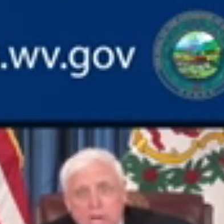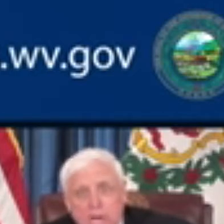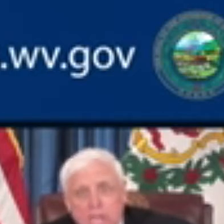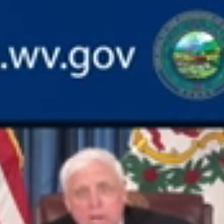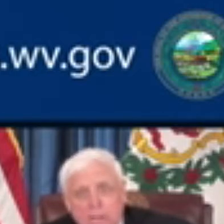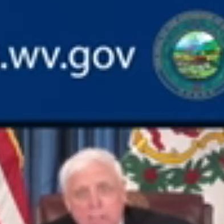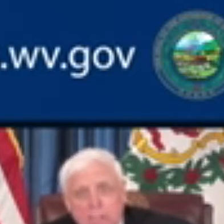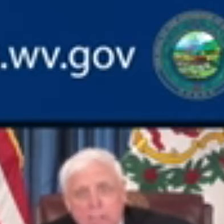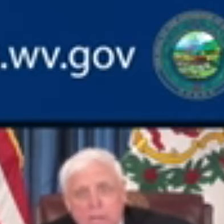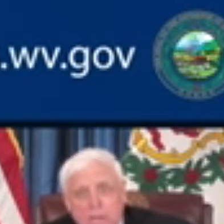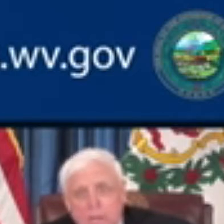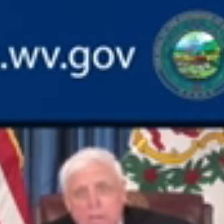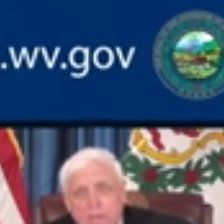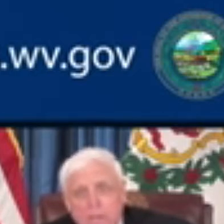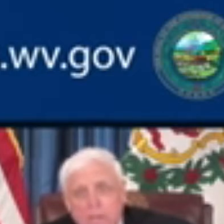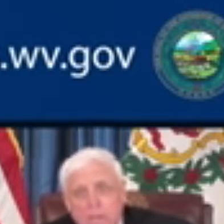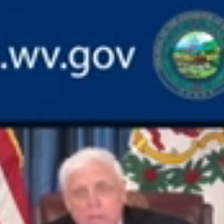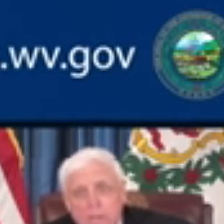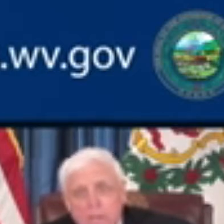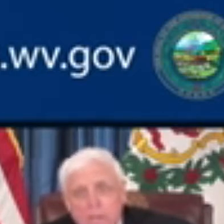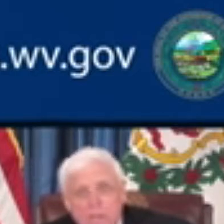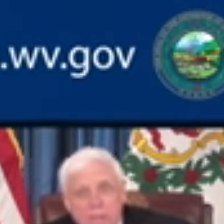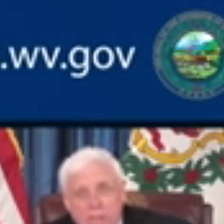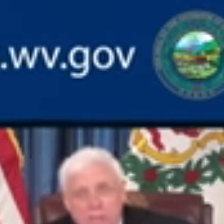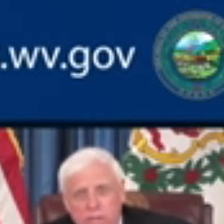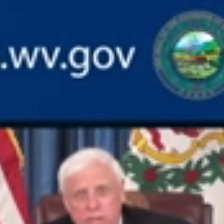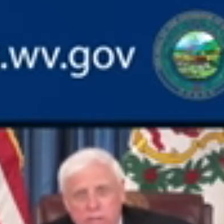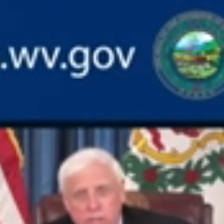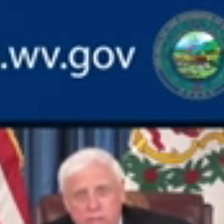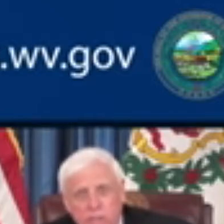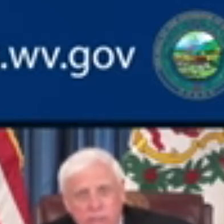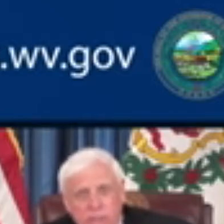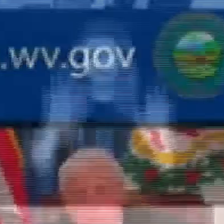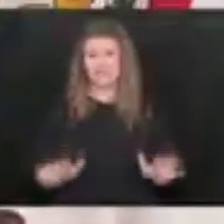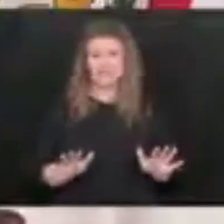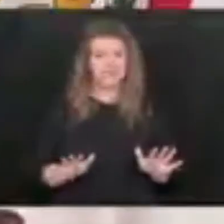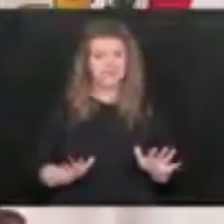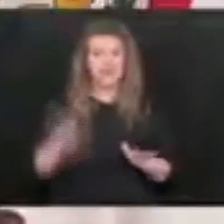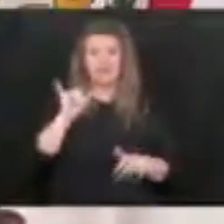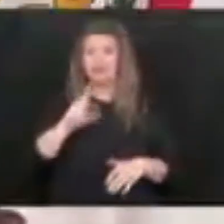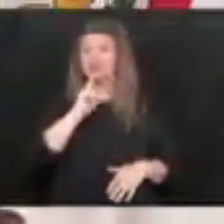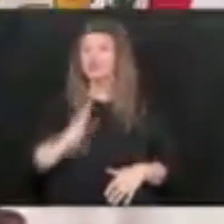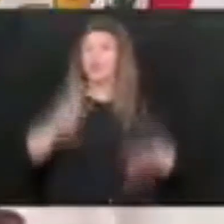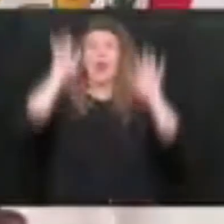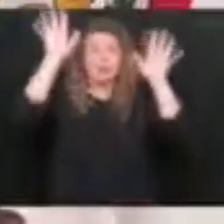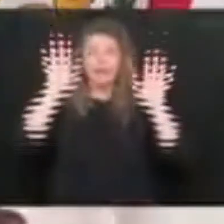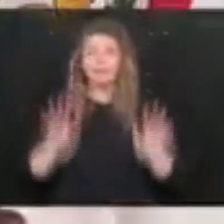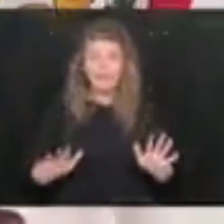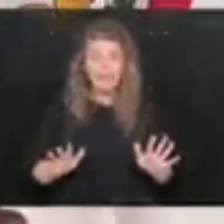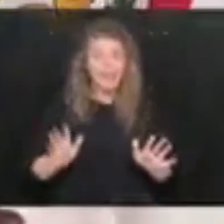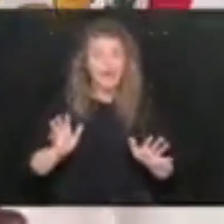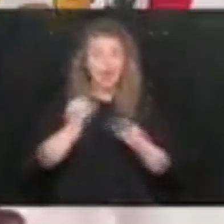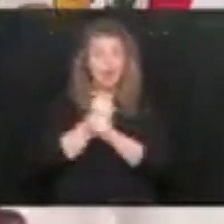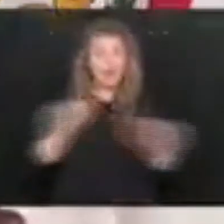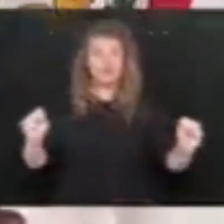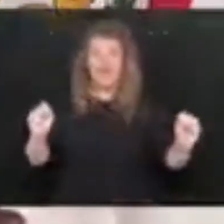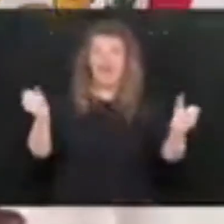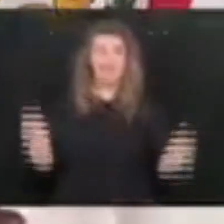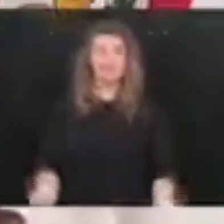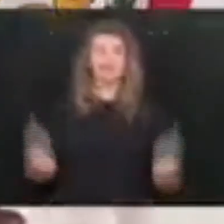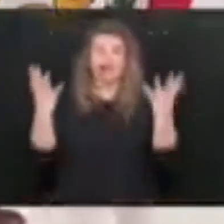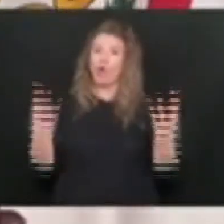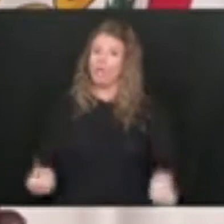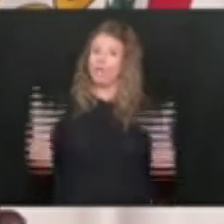to an 85% level. It's amazing, amazing. It is absolutely fantastic, and we've saved all kinds